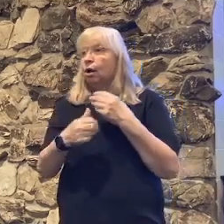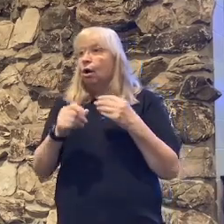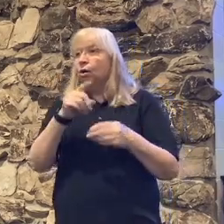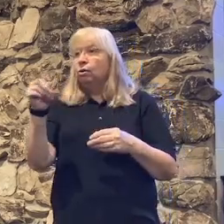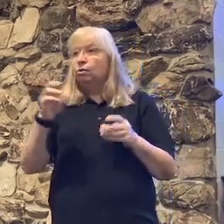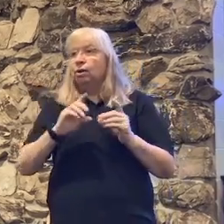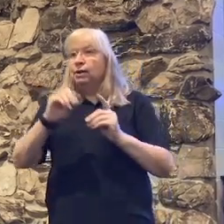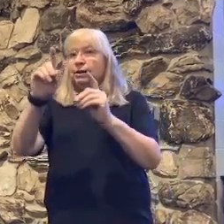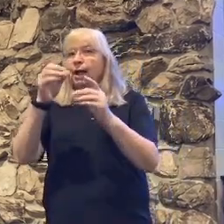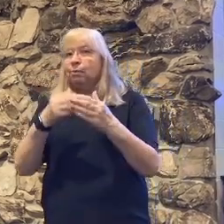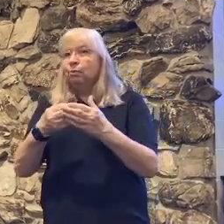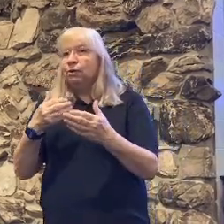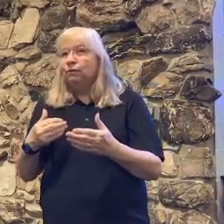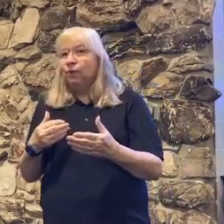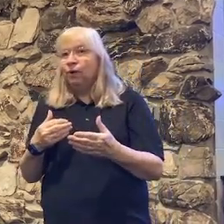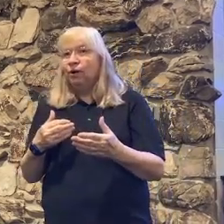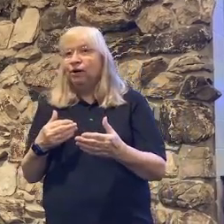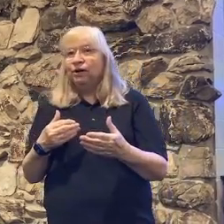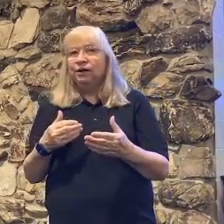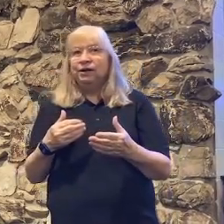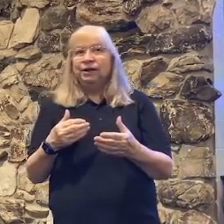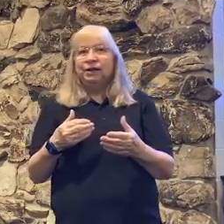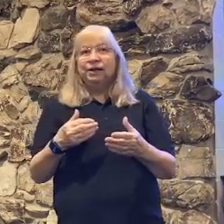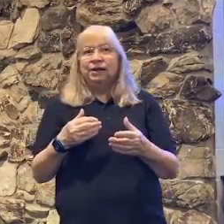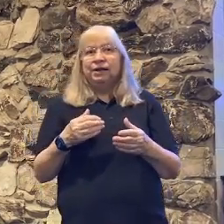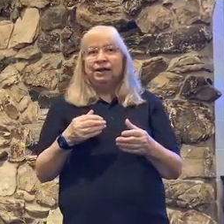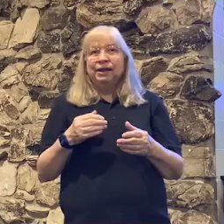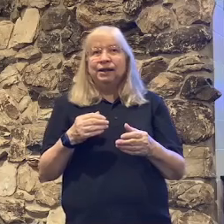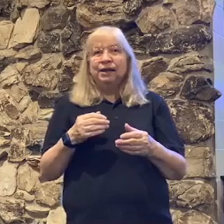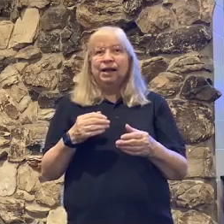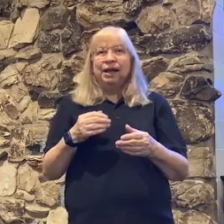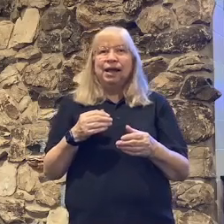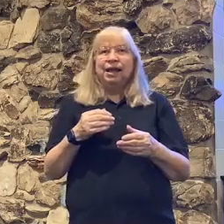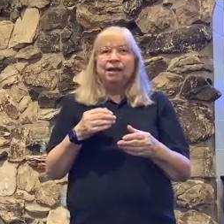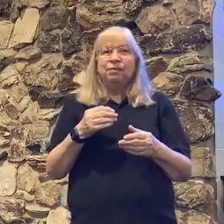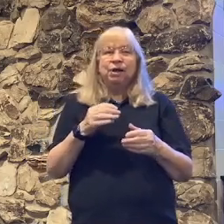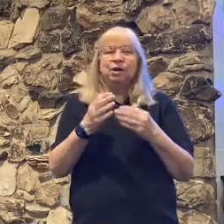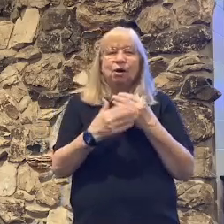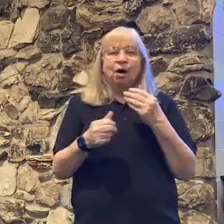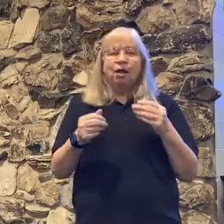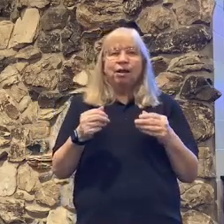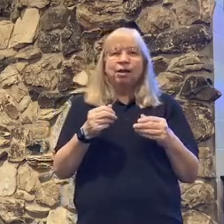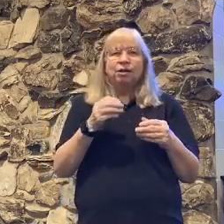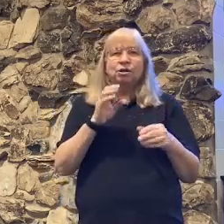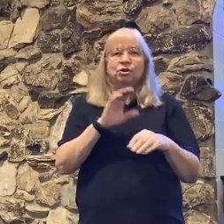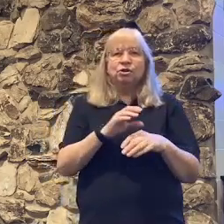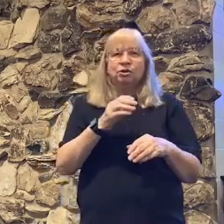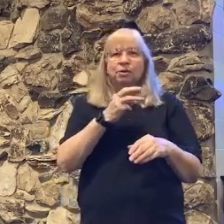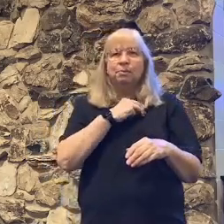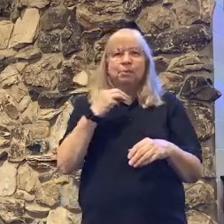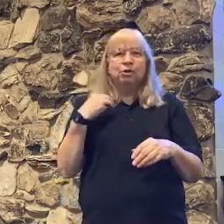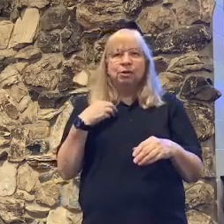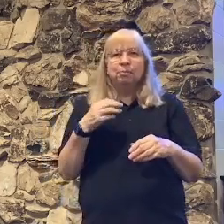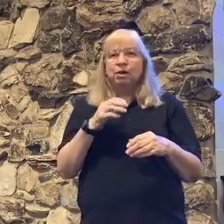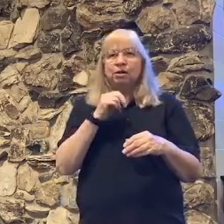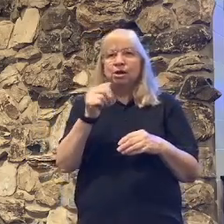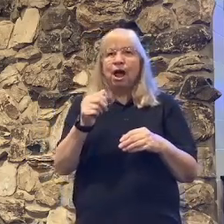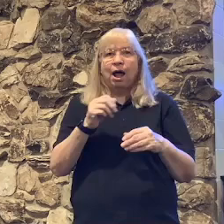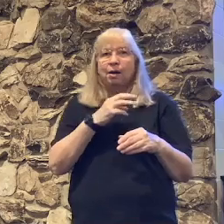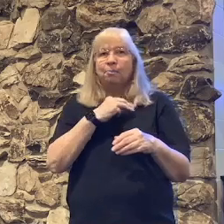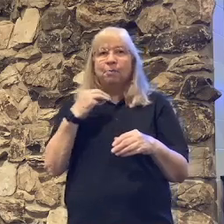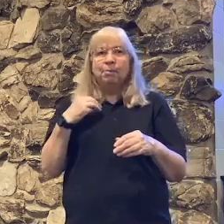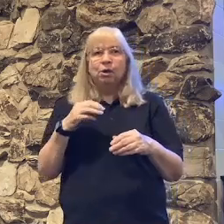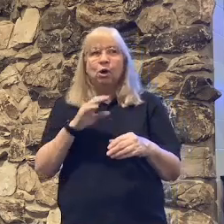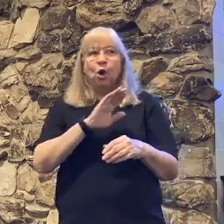before? We often call it church membership. But you're not a member. You